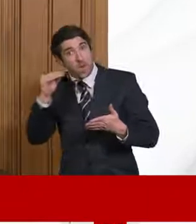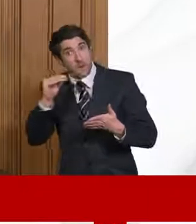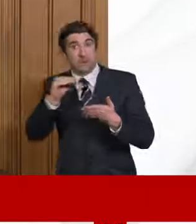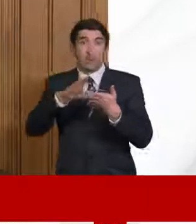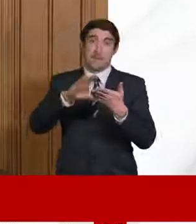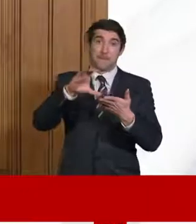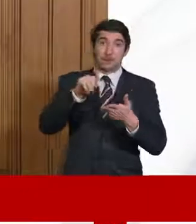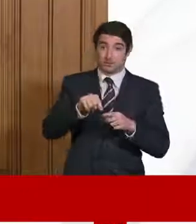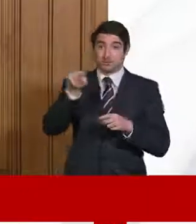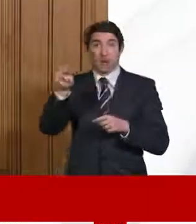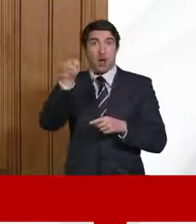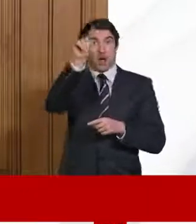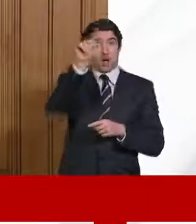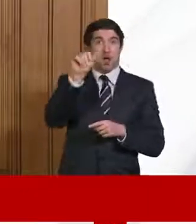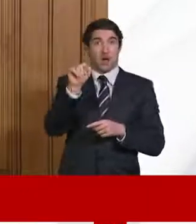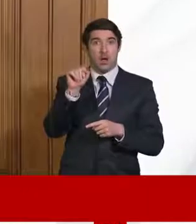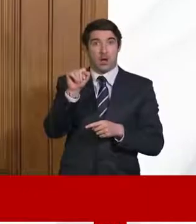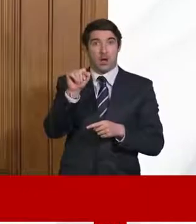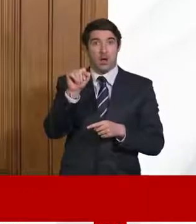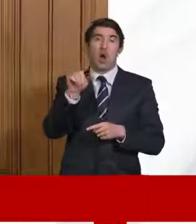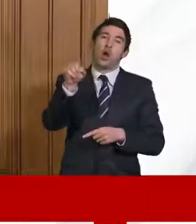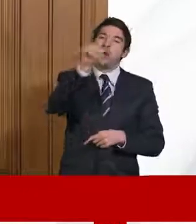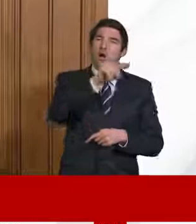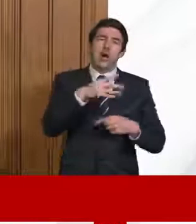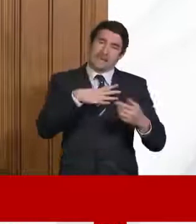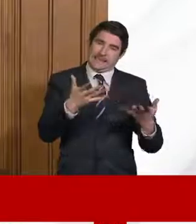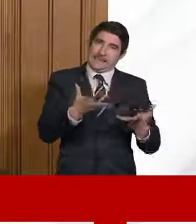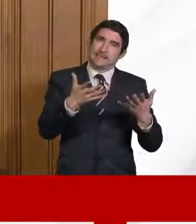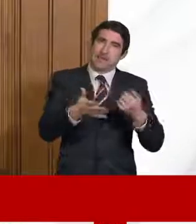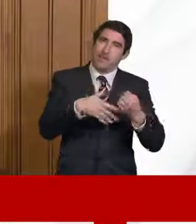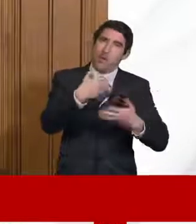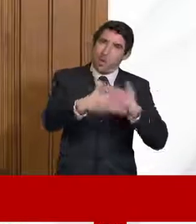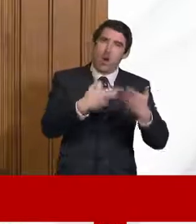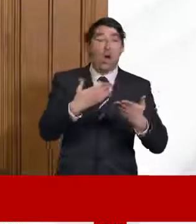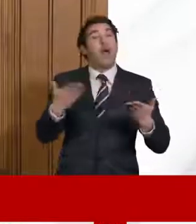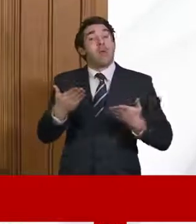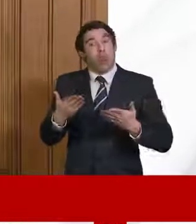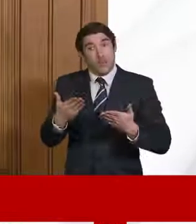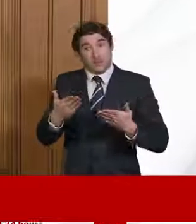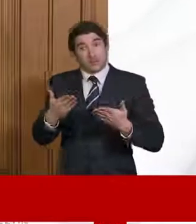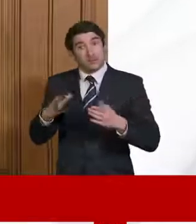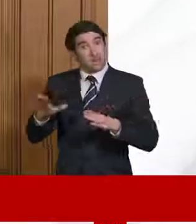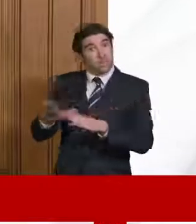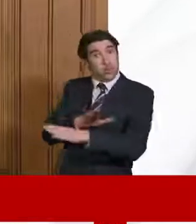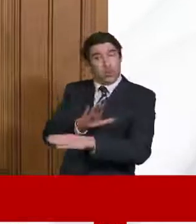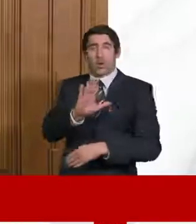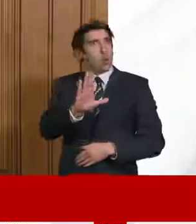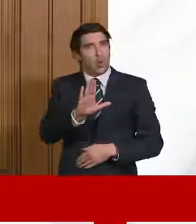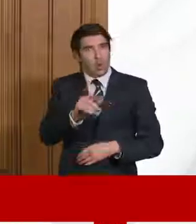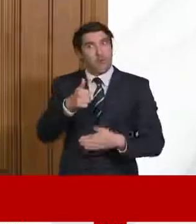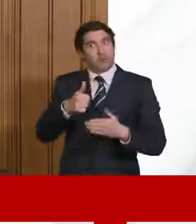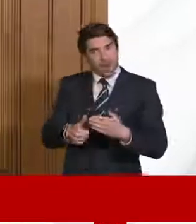country is a little bit further behind. So we are within capacity. Pressure is building.